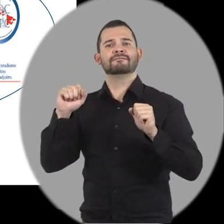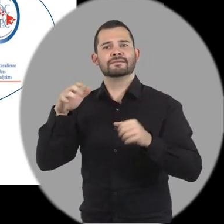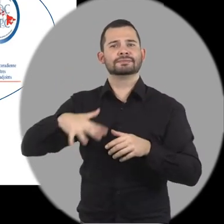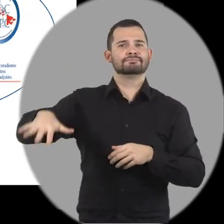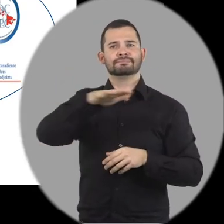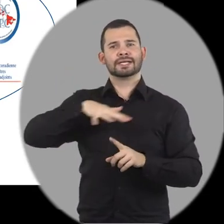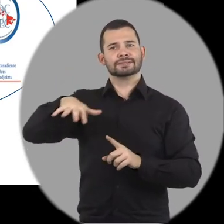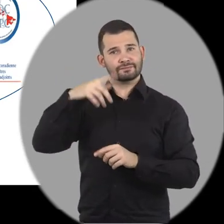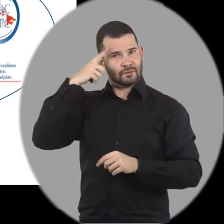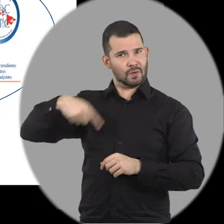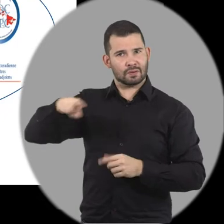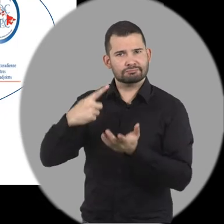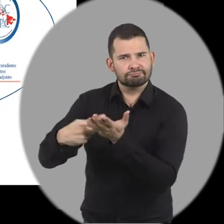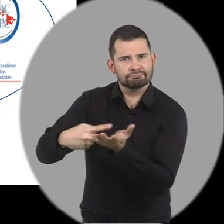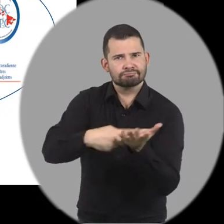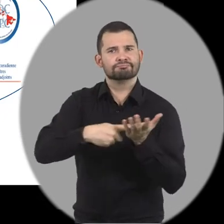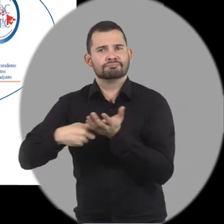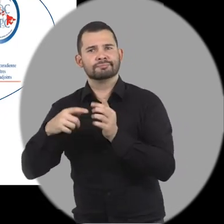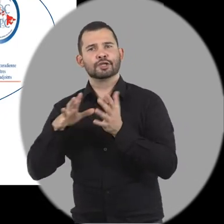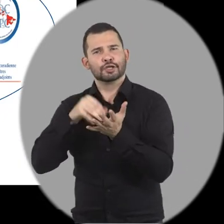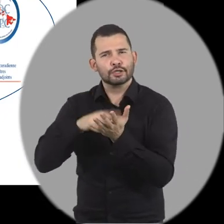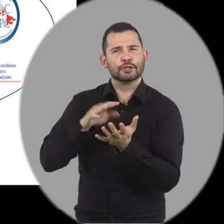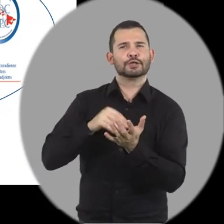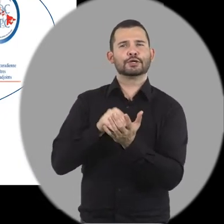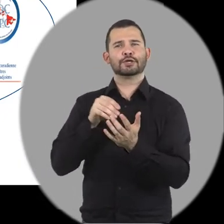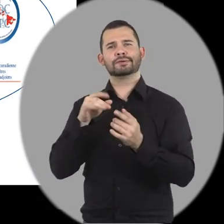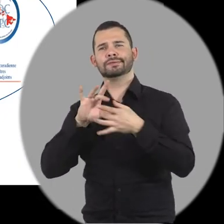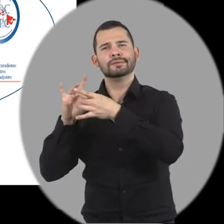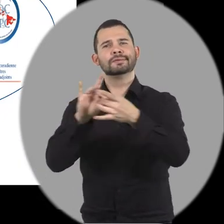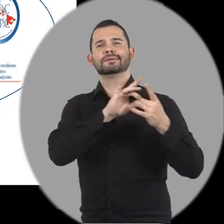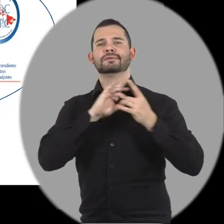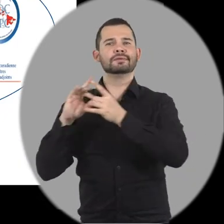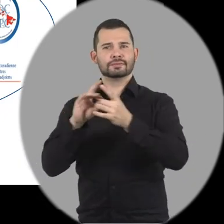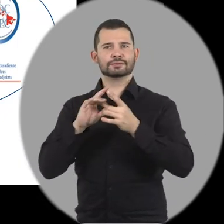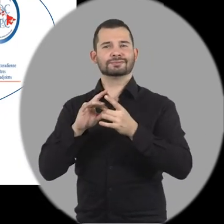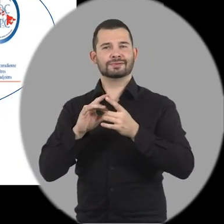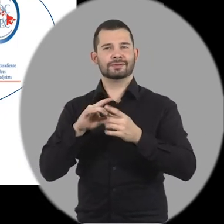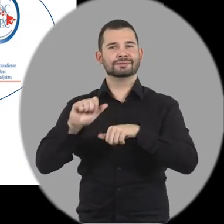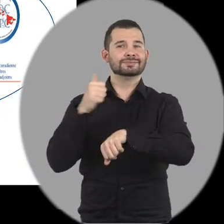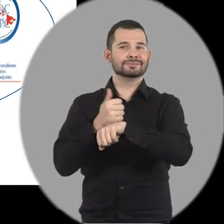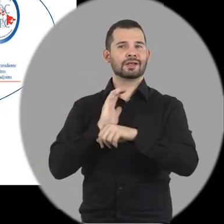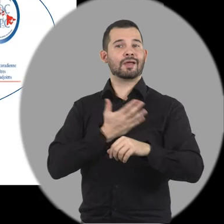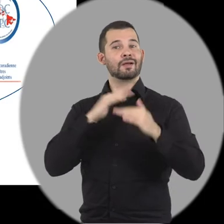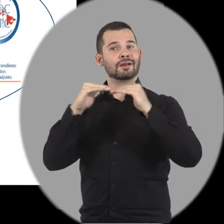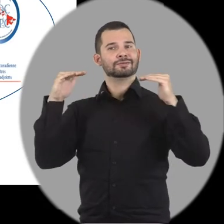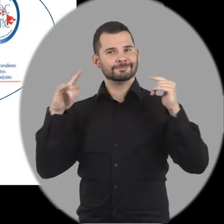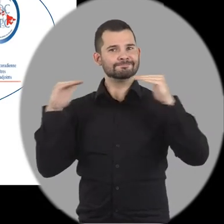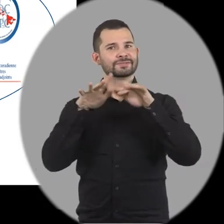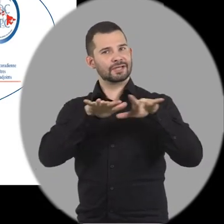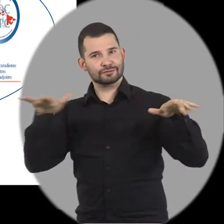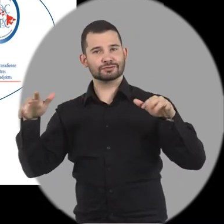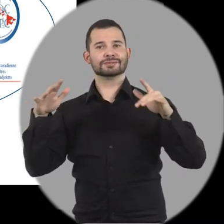for discussion and learning to work collaboratively and in good faith to co-create our equity, diversity, and inclusion strategy.